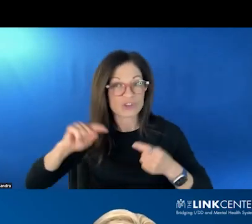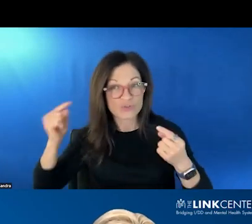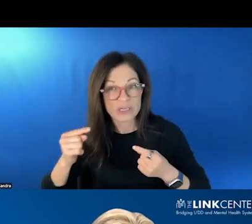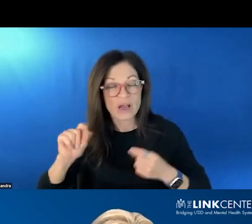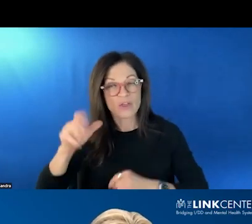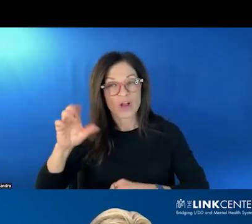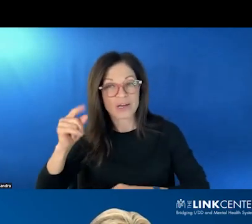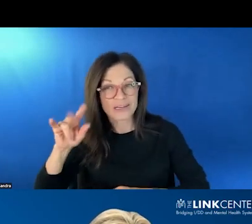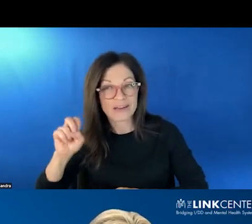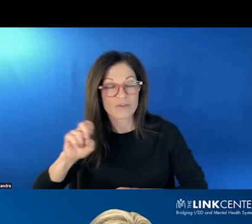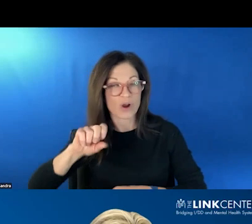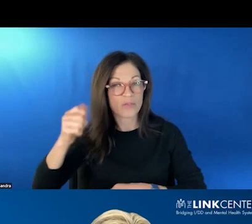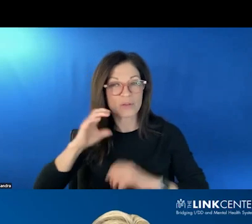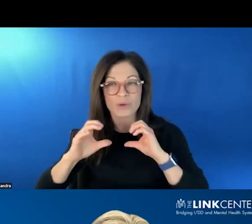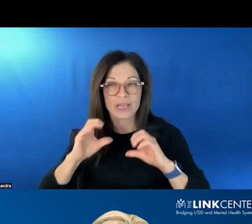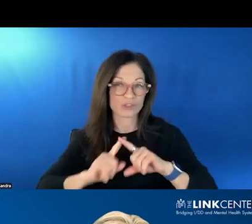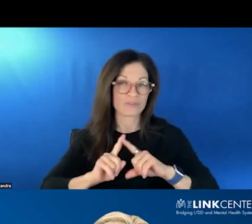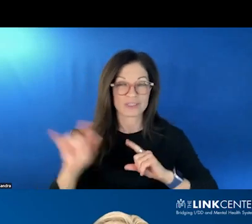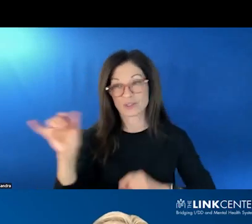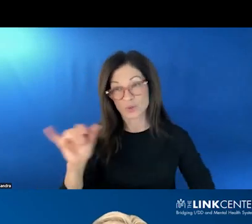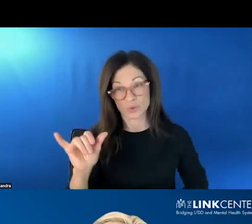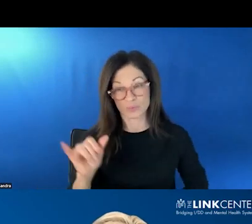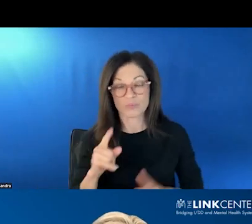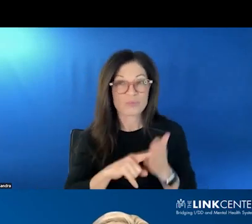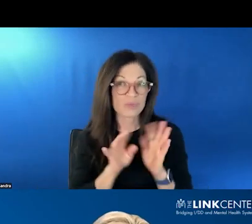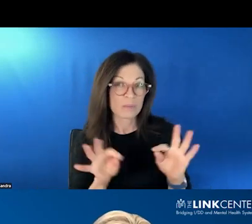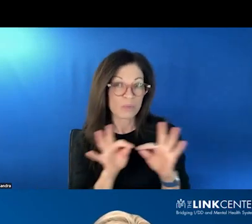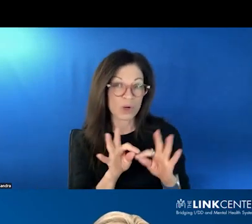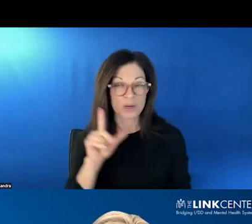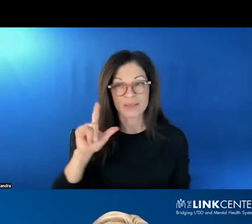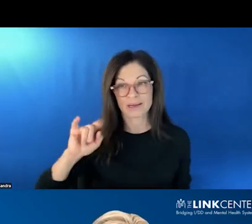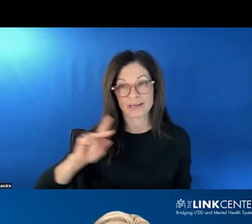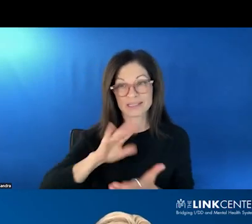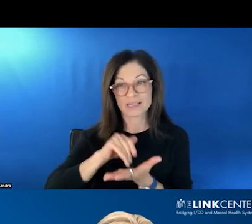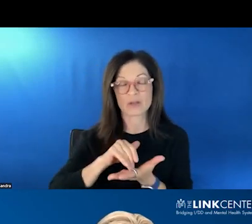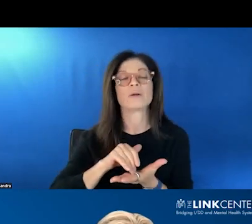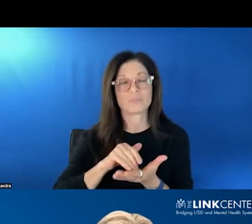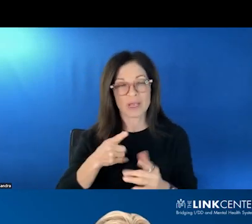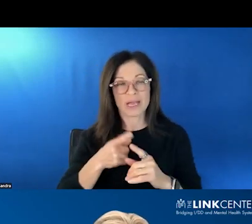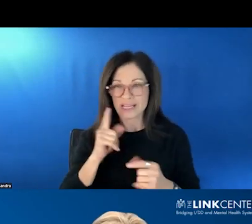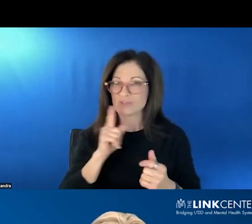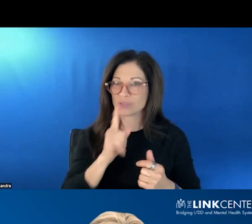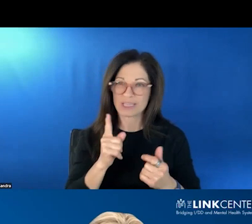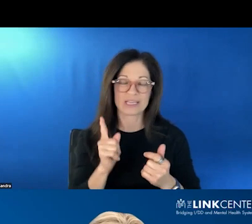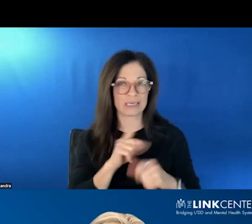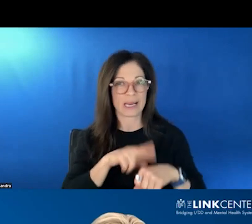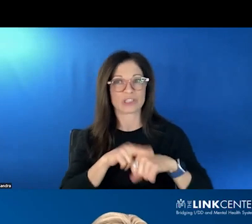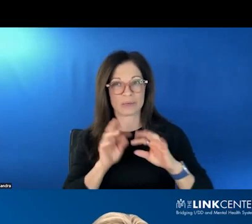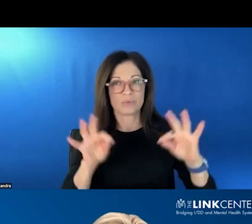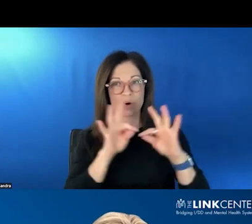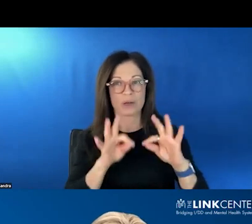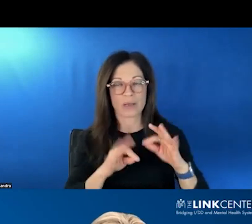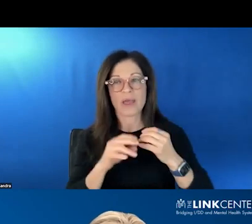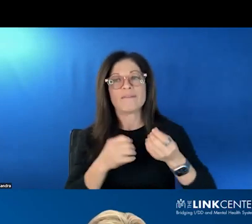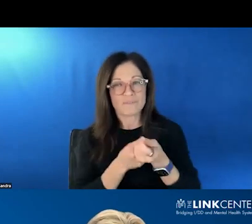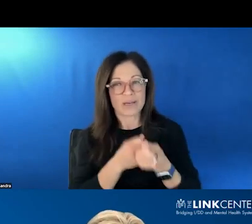or other communication differences as well. Importantly, the Link Center is a project of national significance funded by the Administration for Community Living,